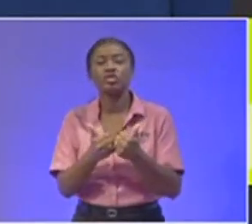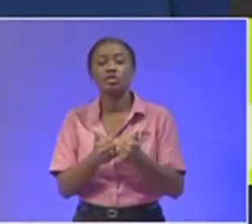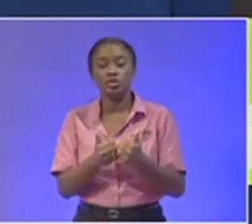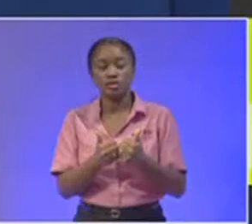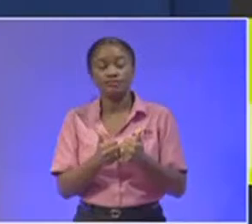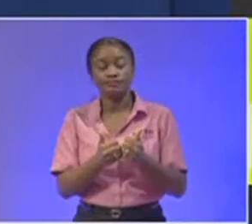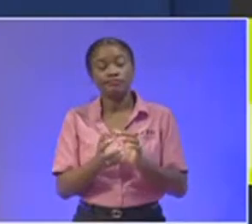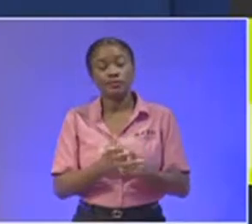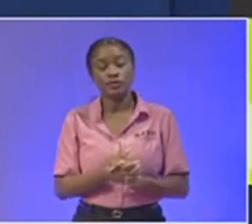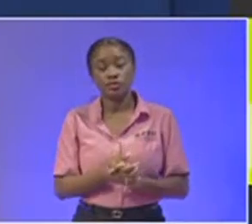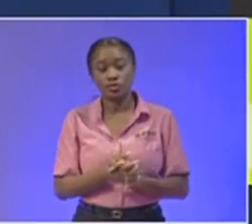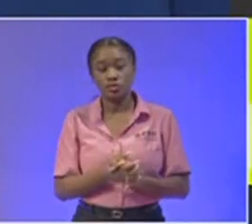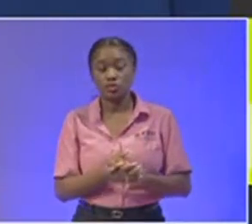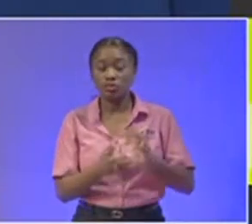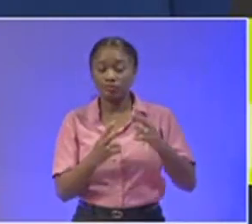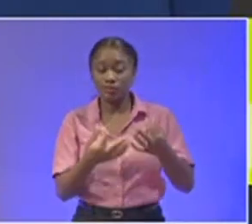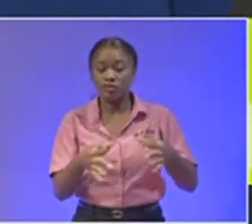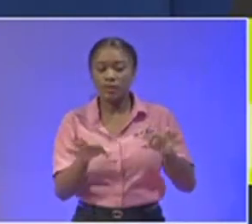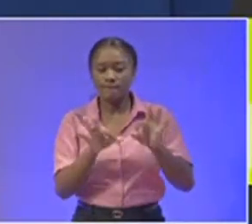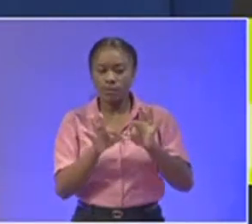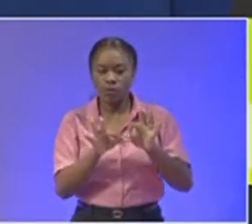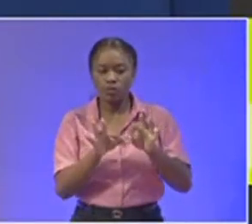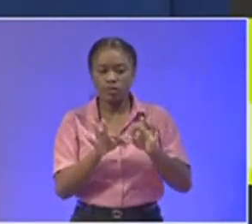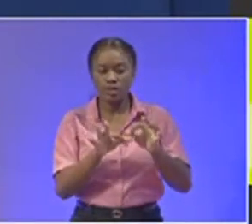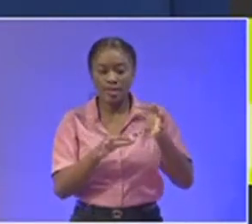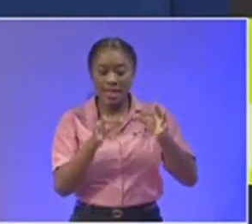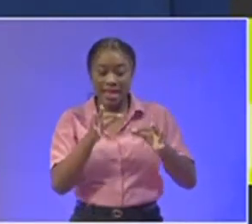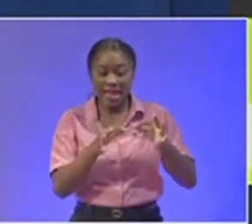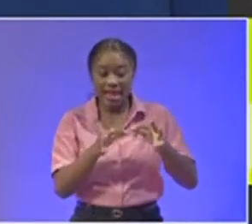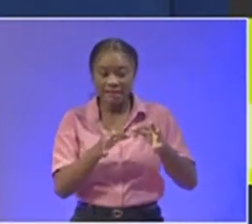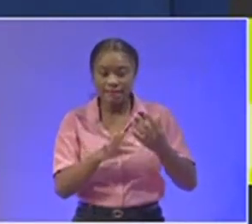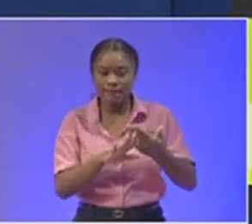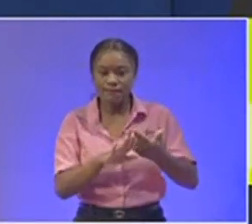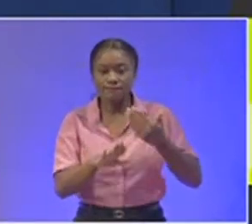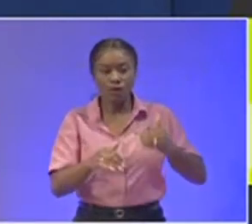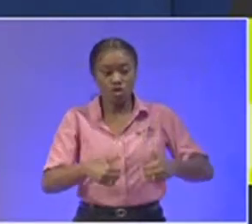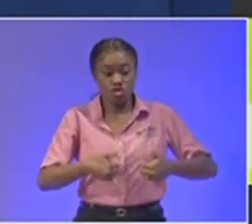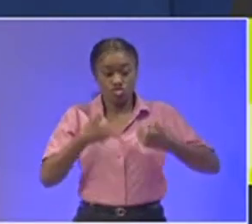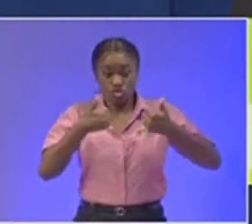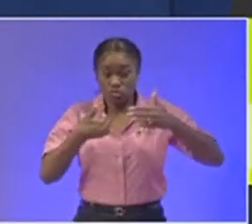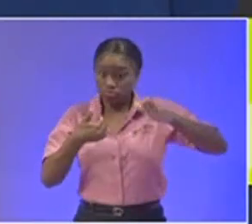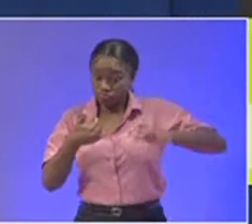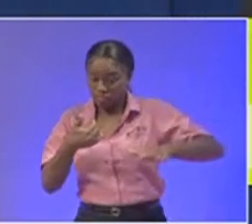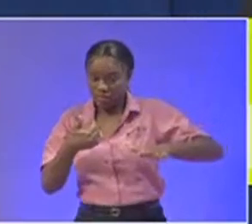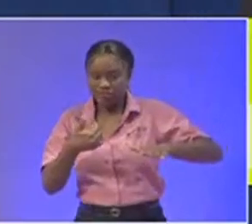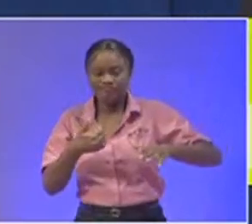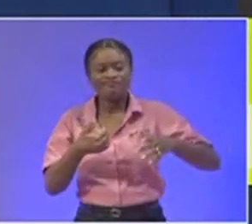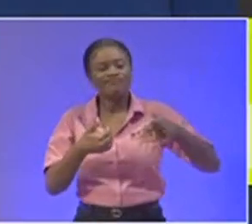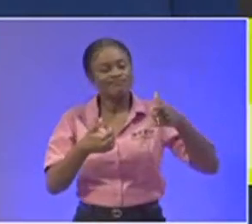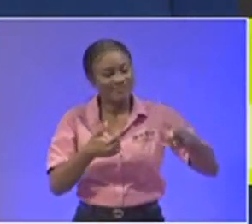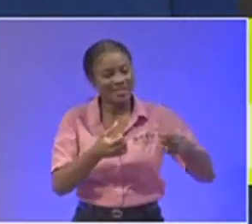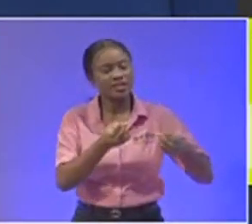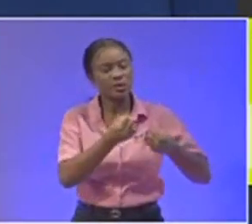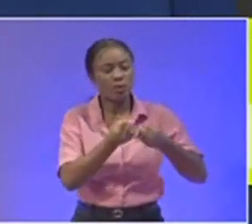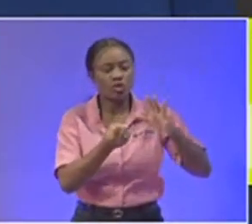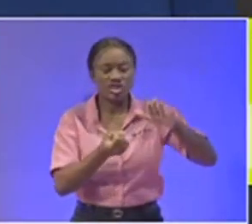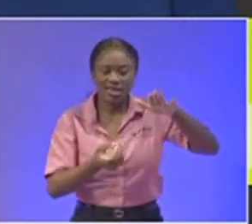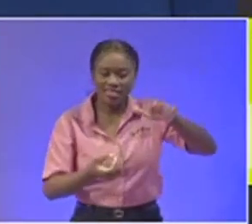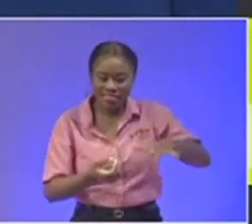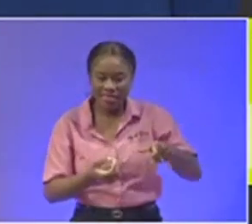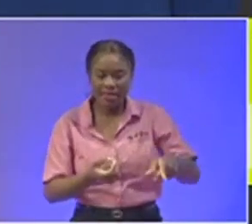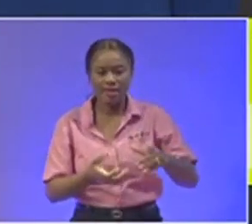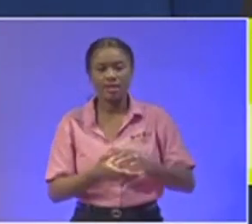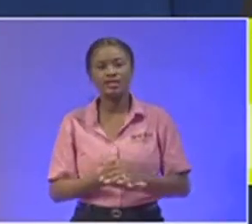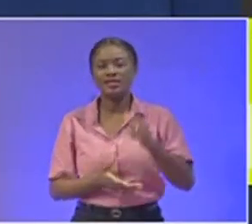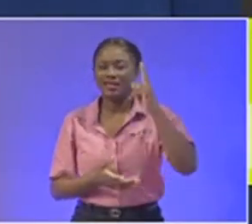we need to get, as opposed to if we had intervened 4 years ago, 5 years ago, when the issue presented itself for the first time.